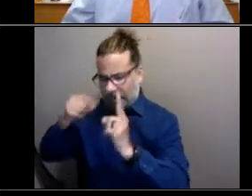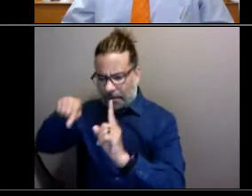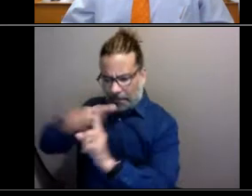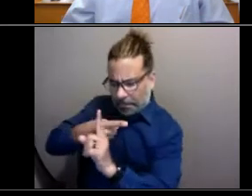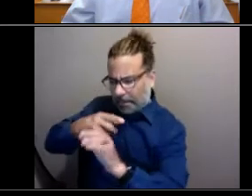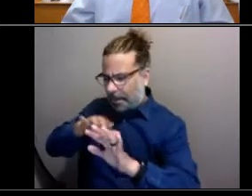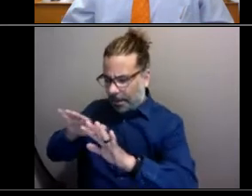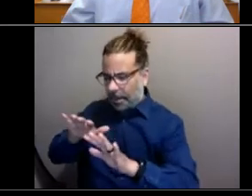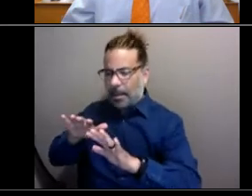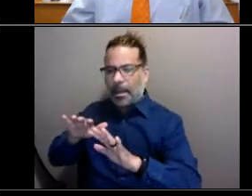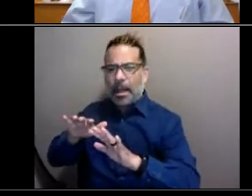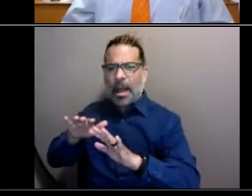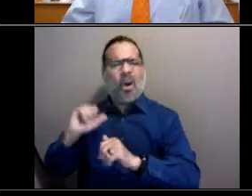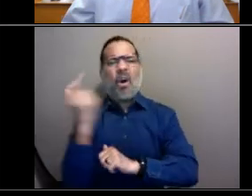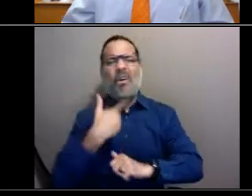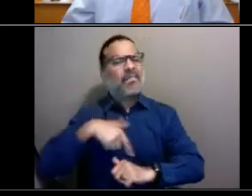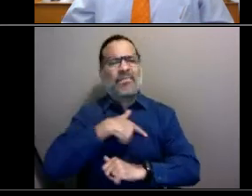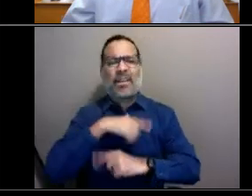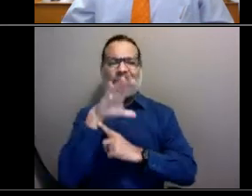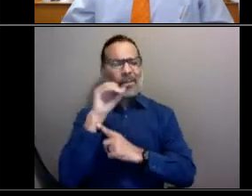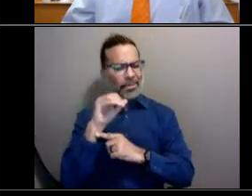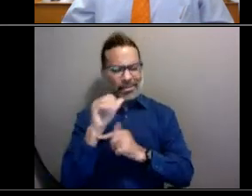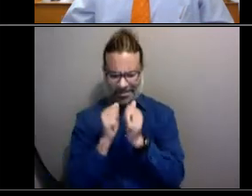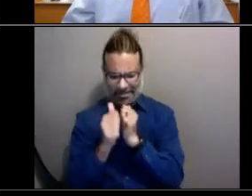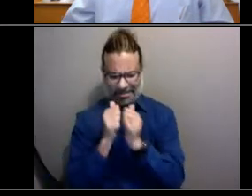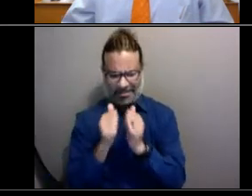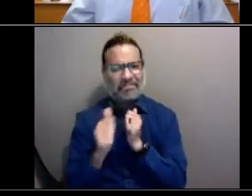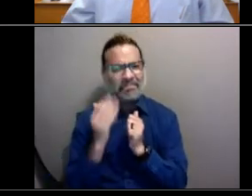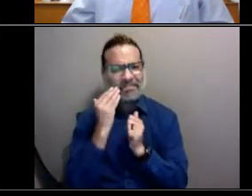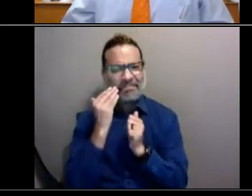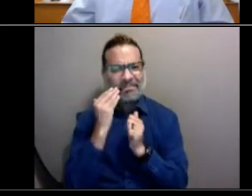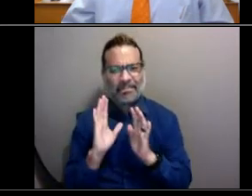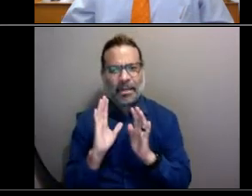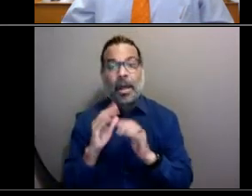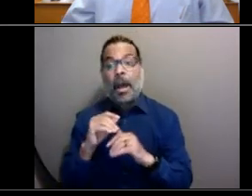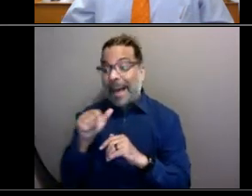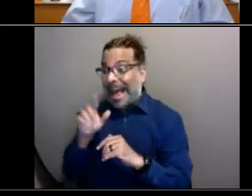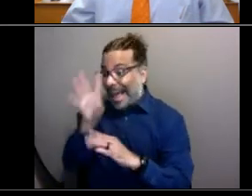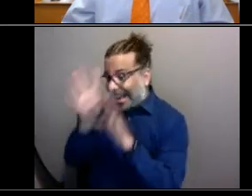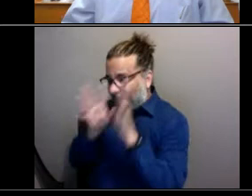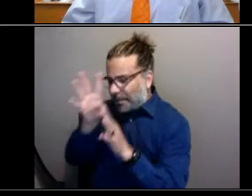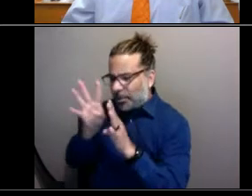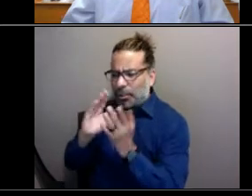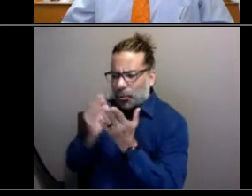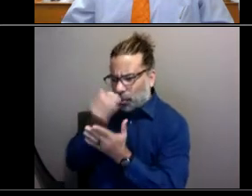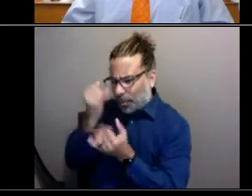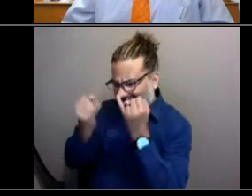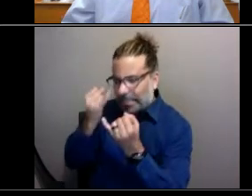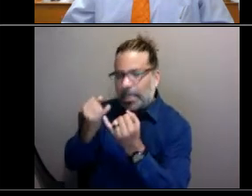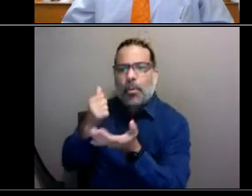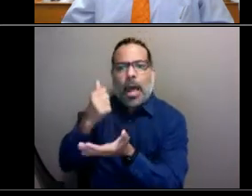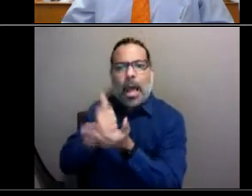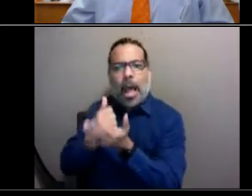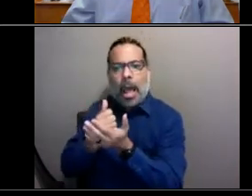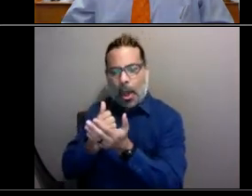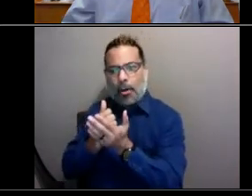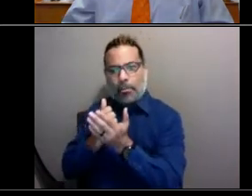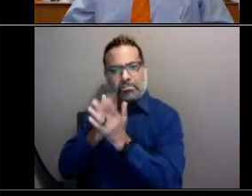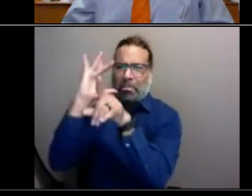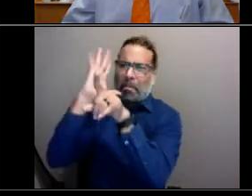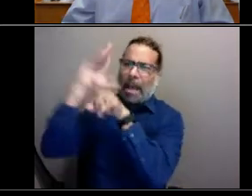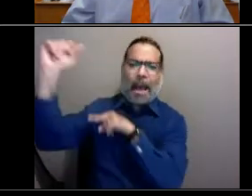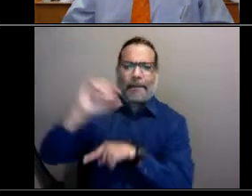you know, we all work in competitive industries. It's innovation and new ideas that help propel your business. And to do that,